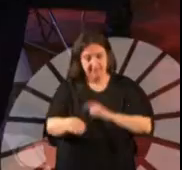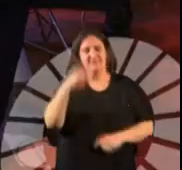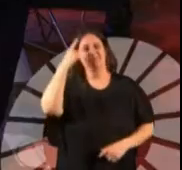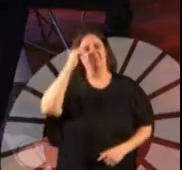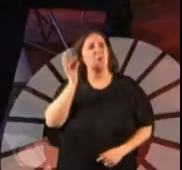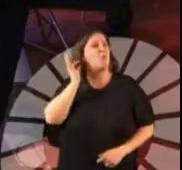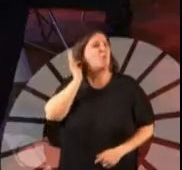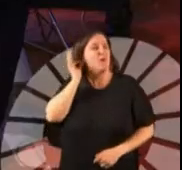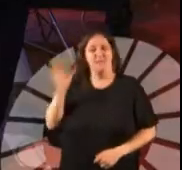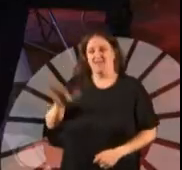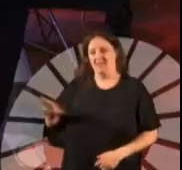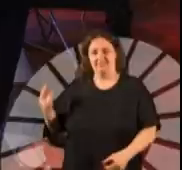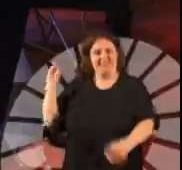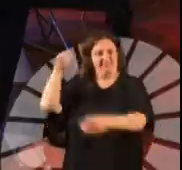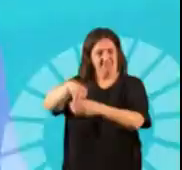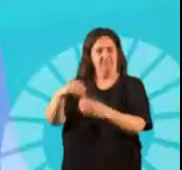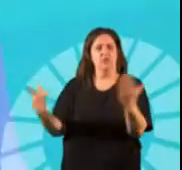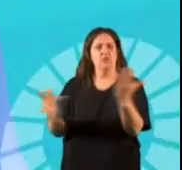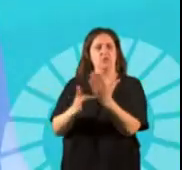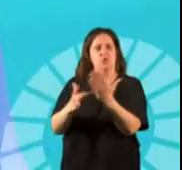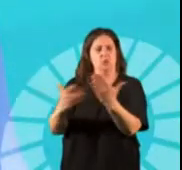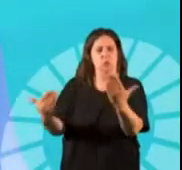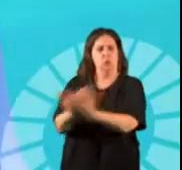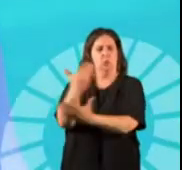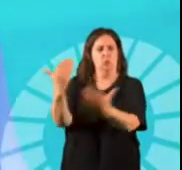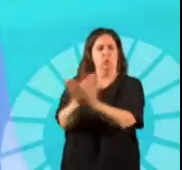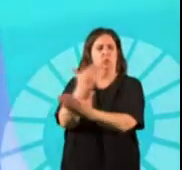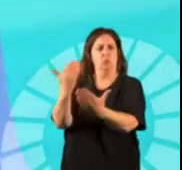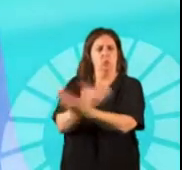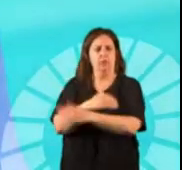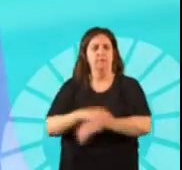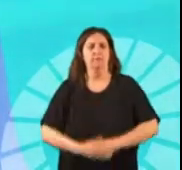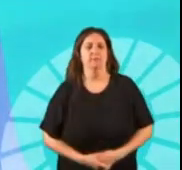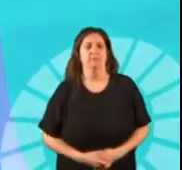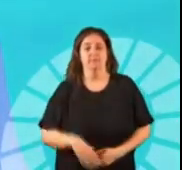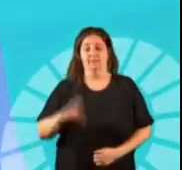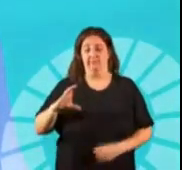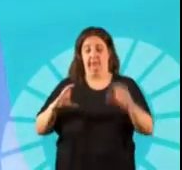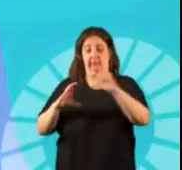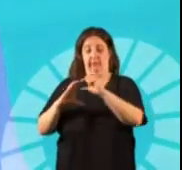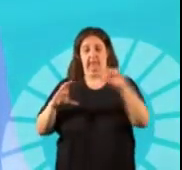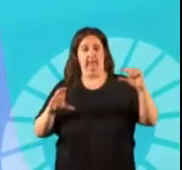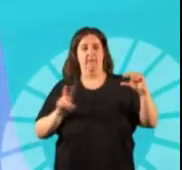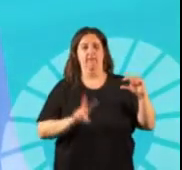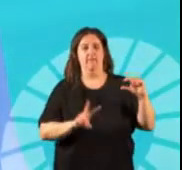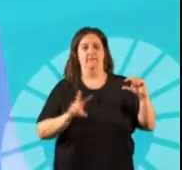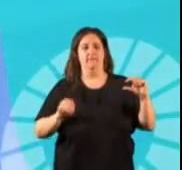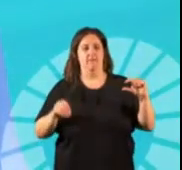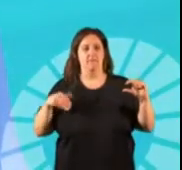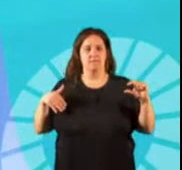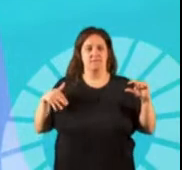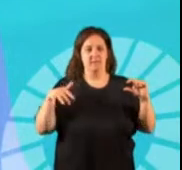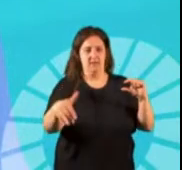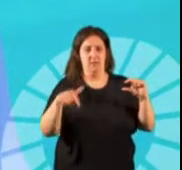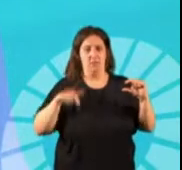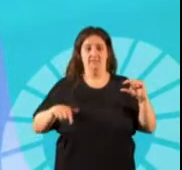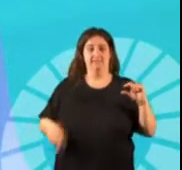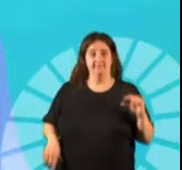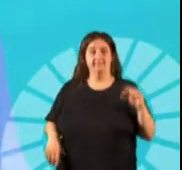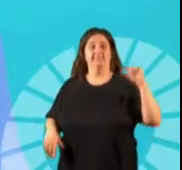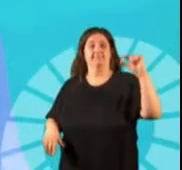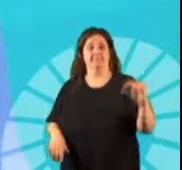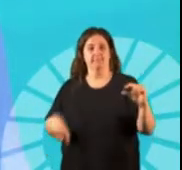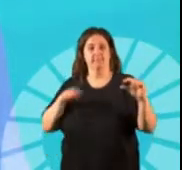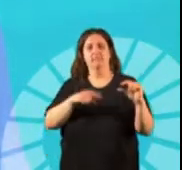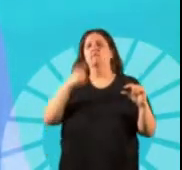20 million euros will be allocated to advancing sexual and reproductive health and rights. In addition, the Finnish